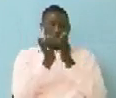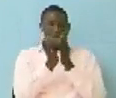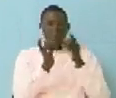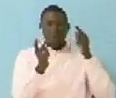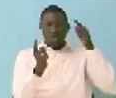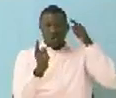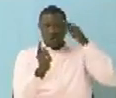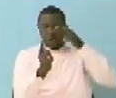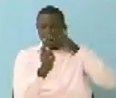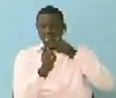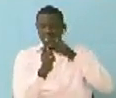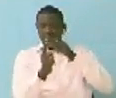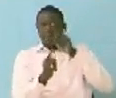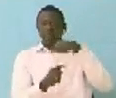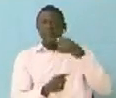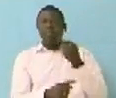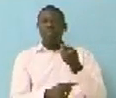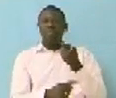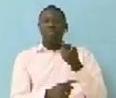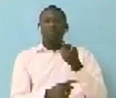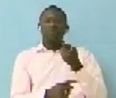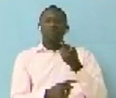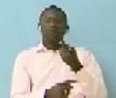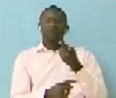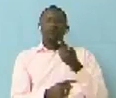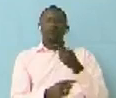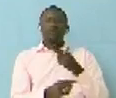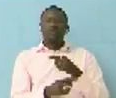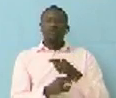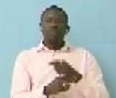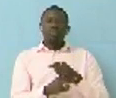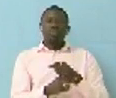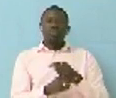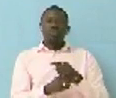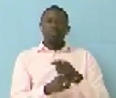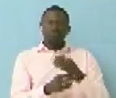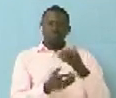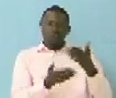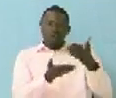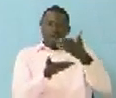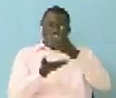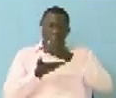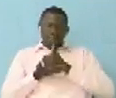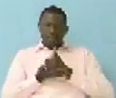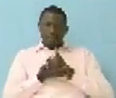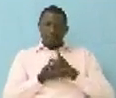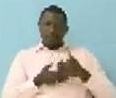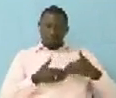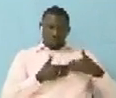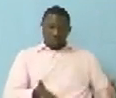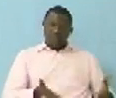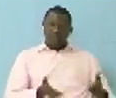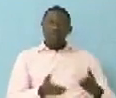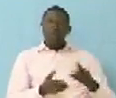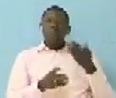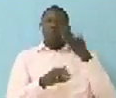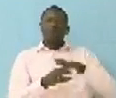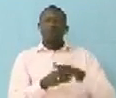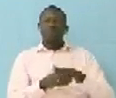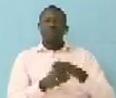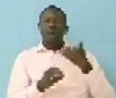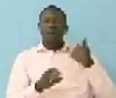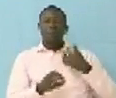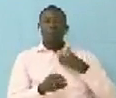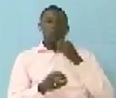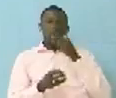ya be tilim men extracting confessions from the alleged culpist. Pour ka solo